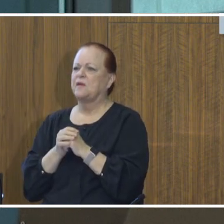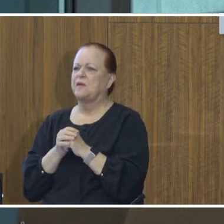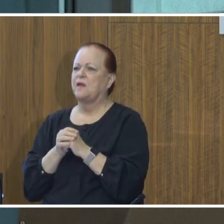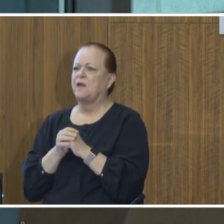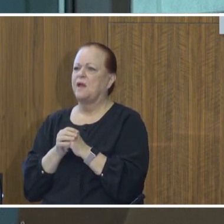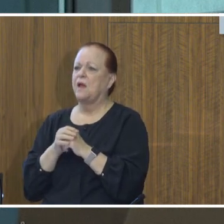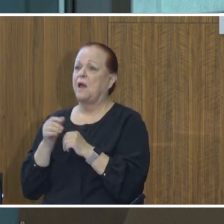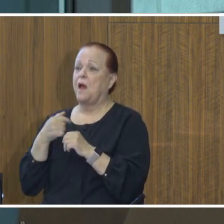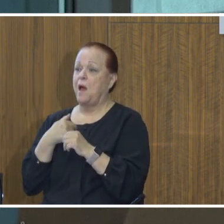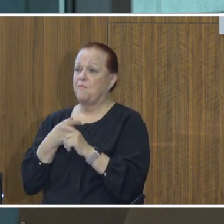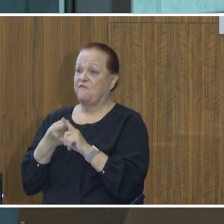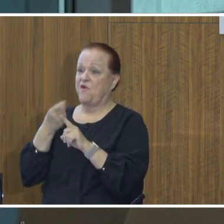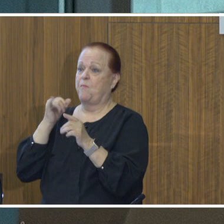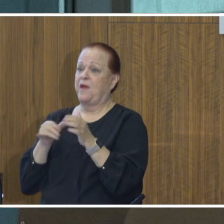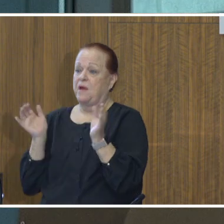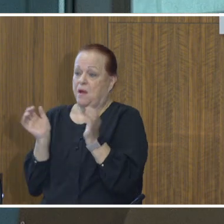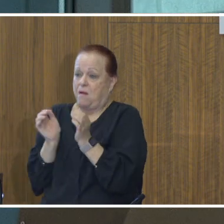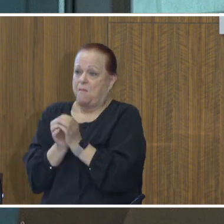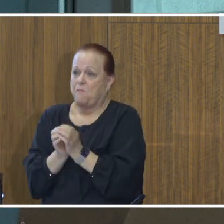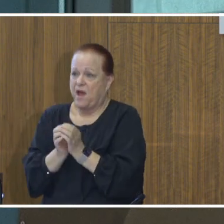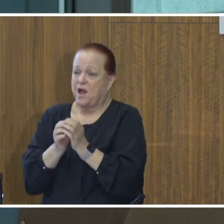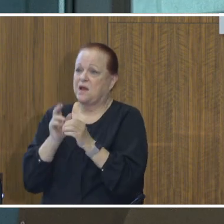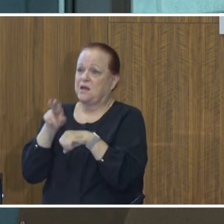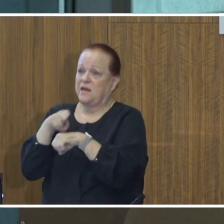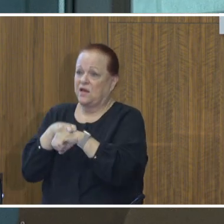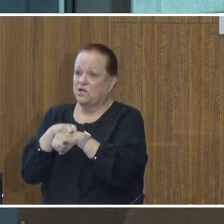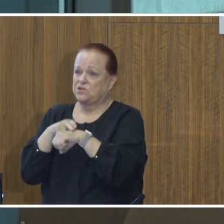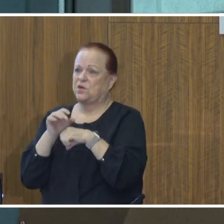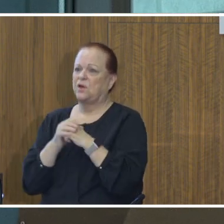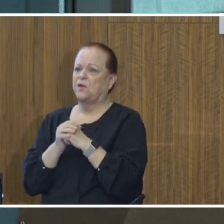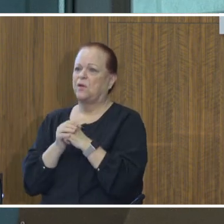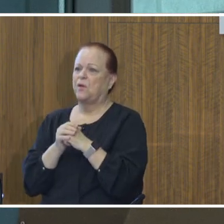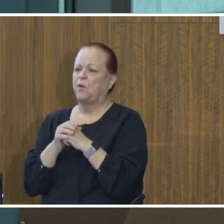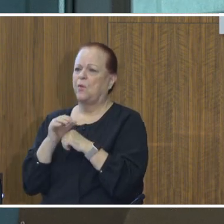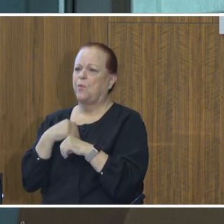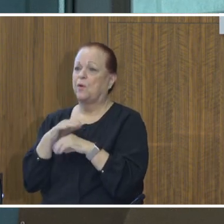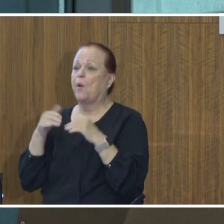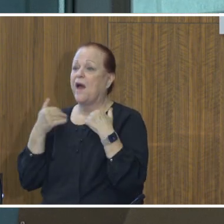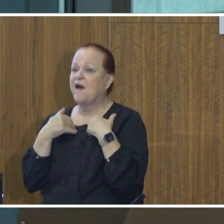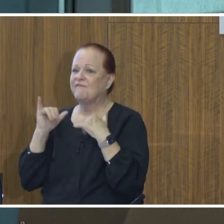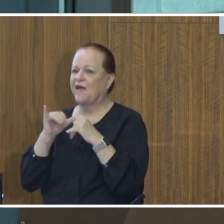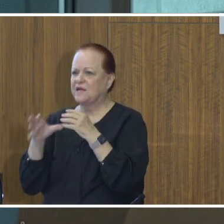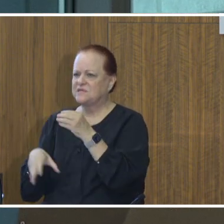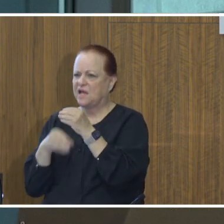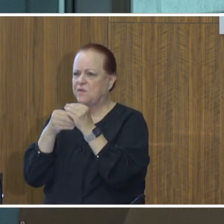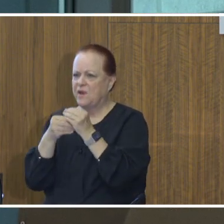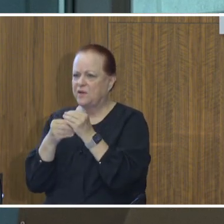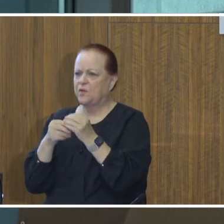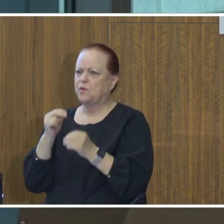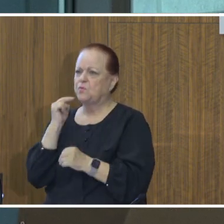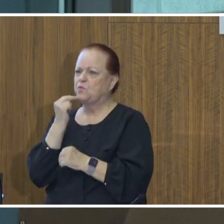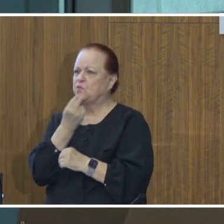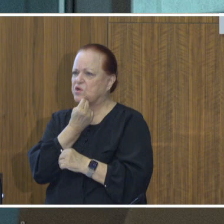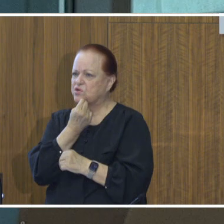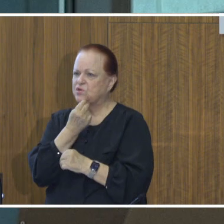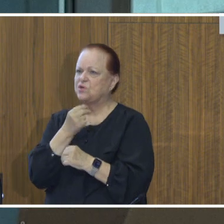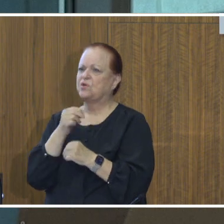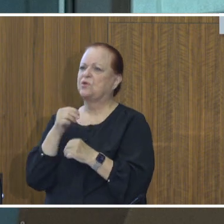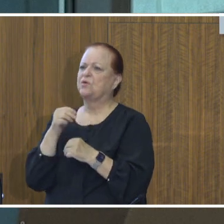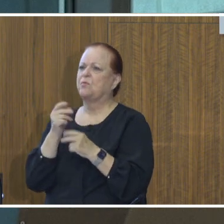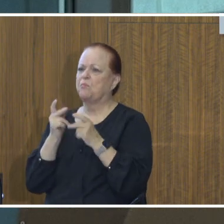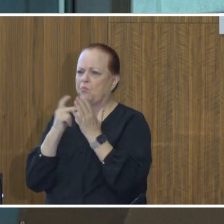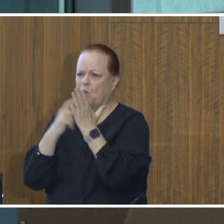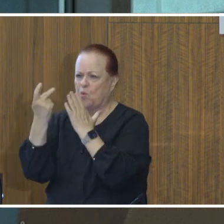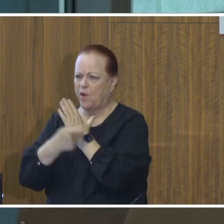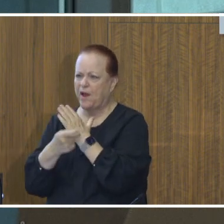association nation, we are not eligible for programs such as Supplemental Nutritional Assistance Program, SNAP, Temporary